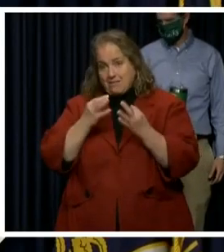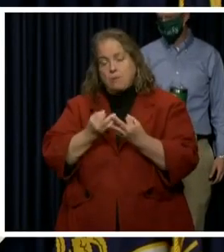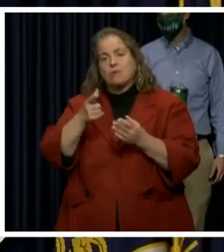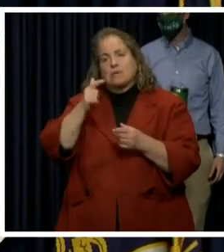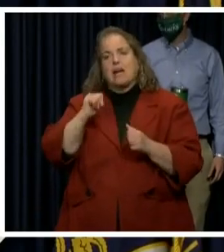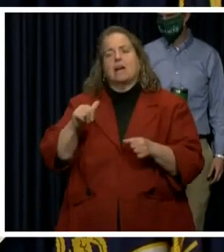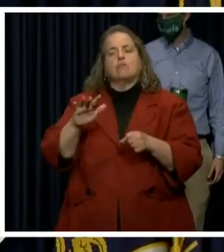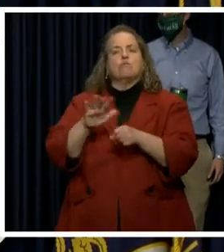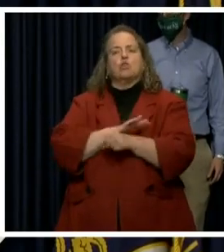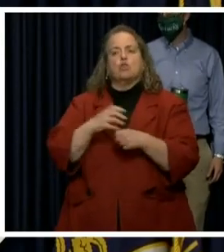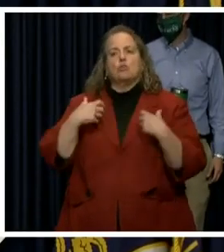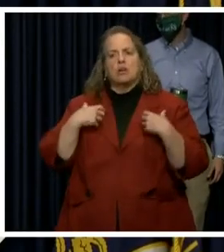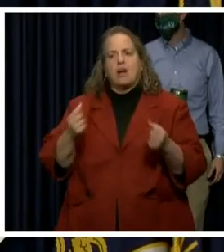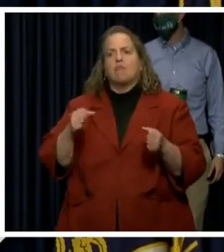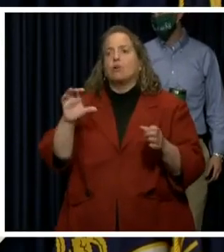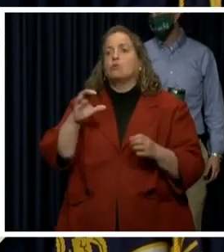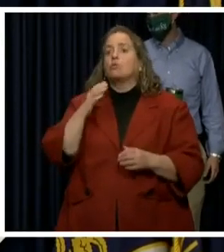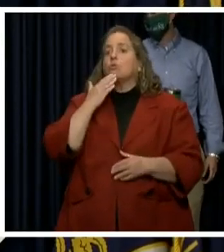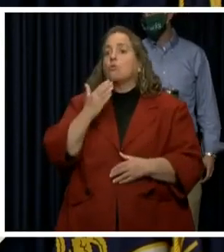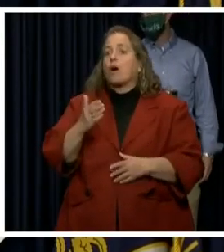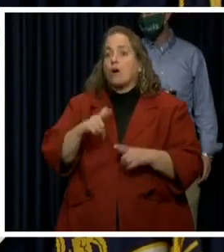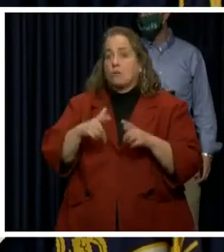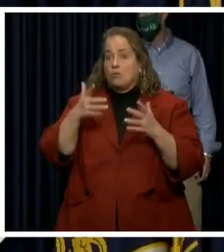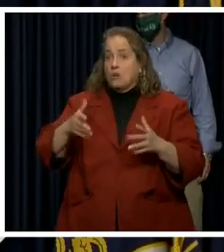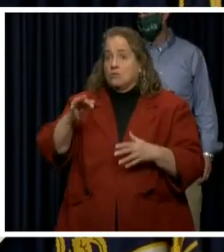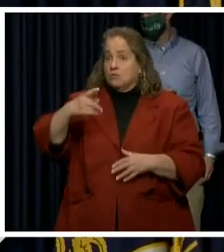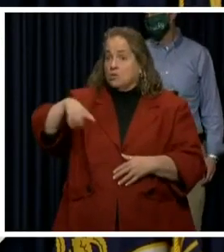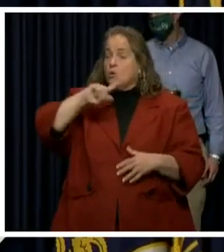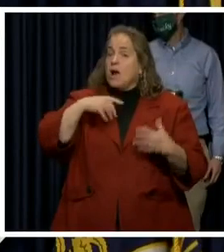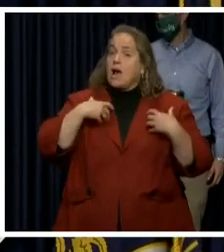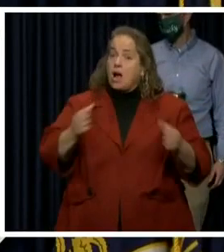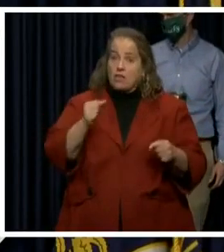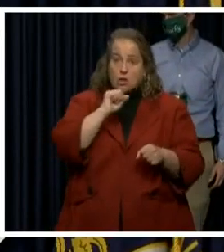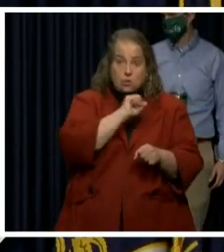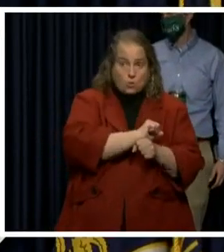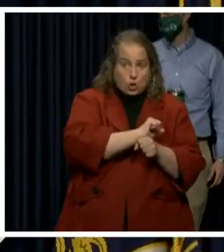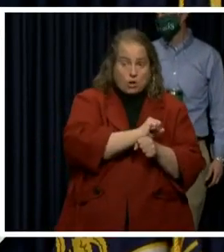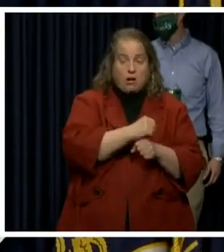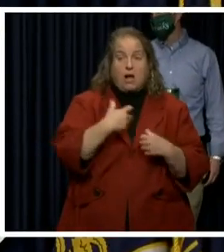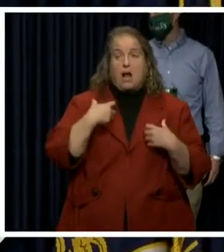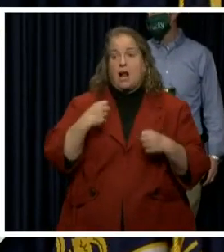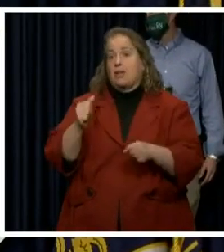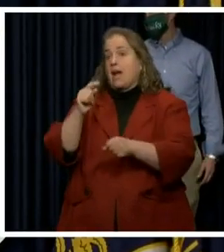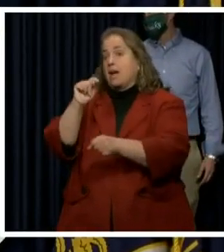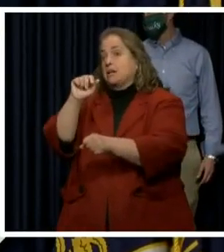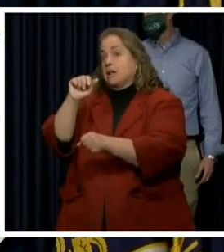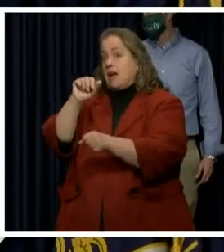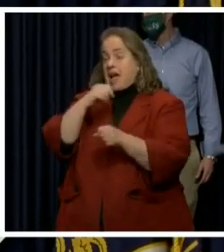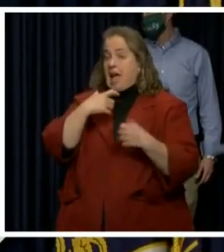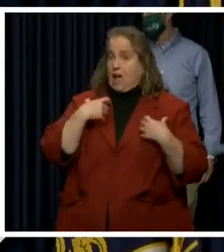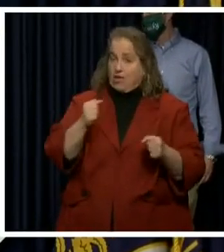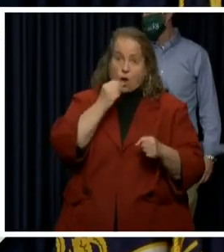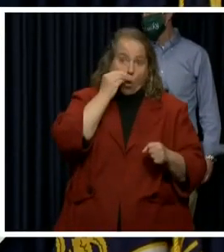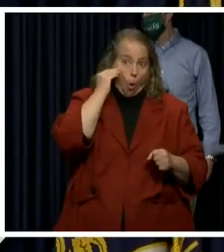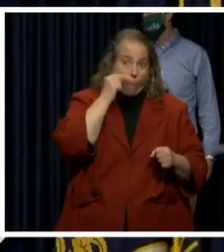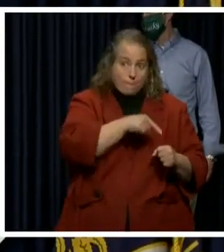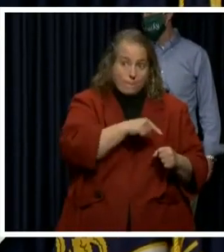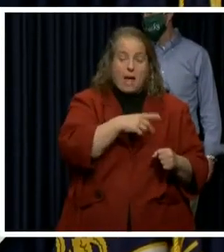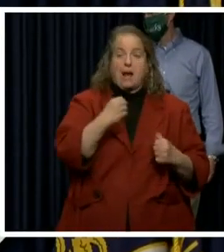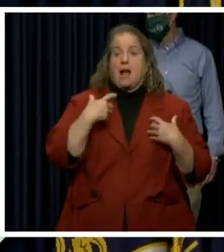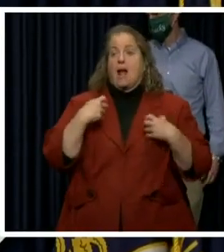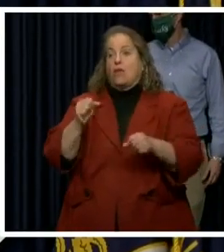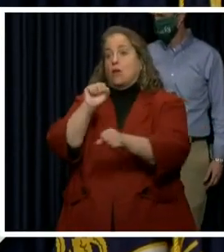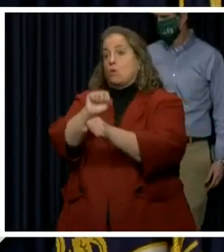and do well. But for all the rest of you, the healthy at work and healthy at home guidelines we give are still very, very important, and I would ask you